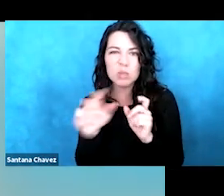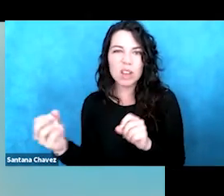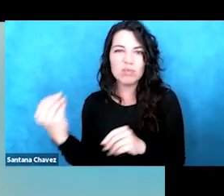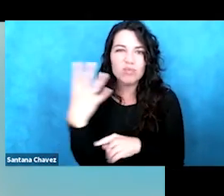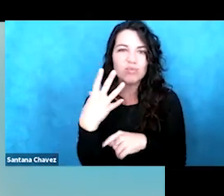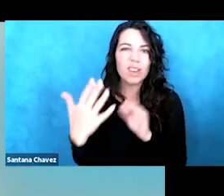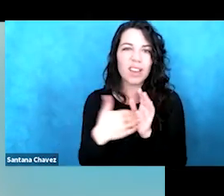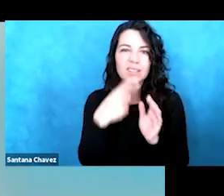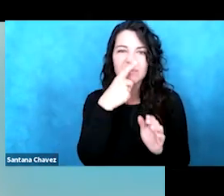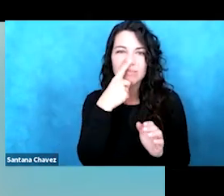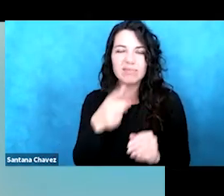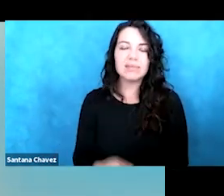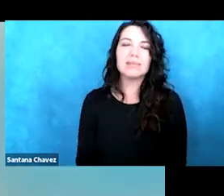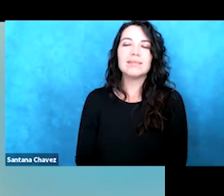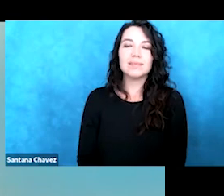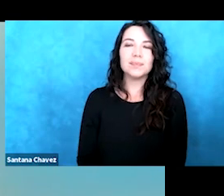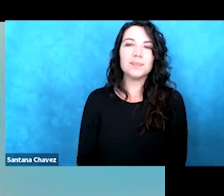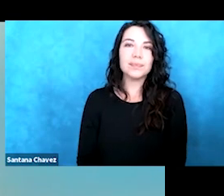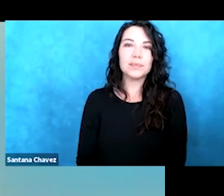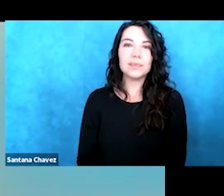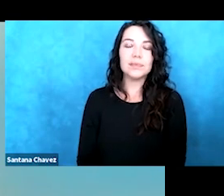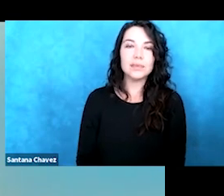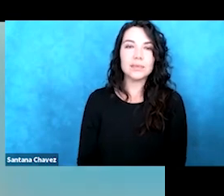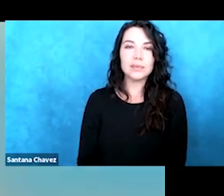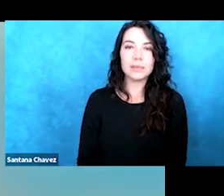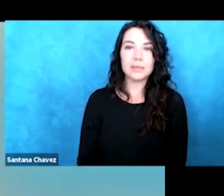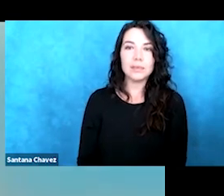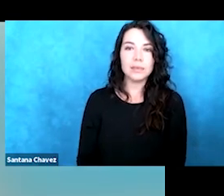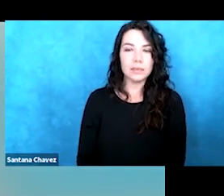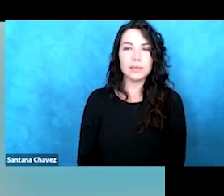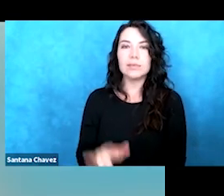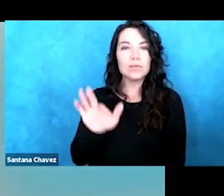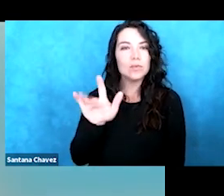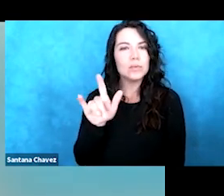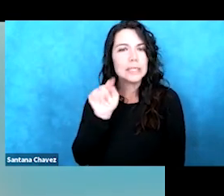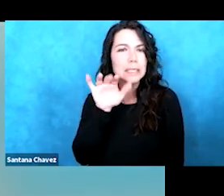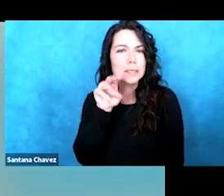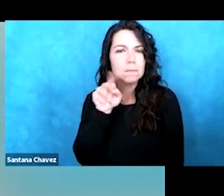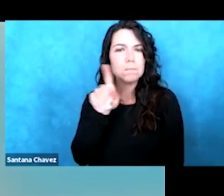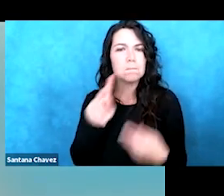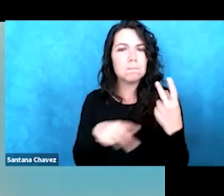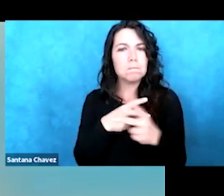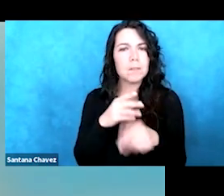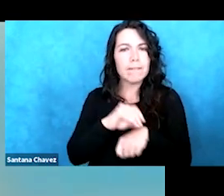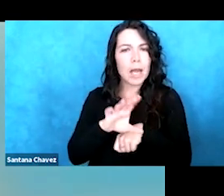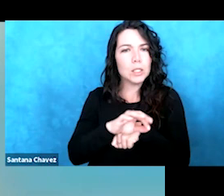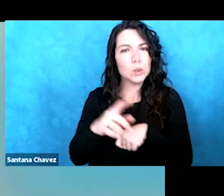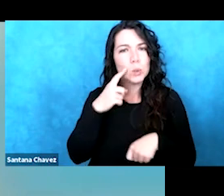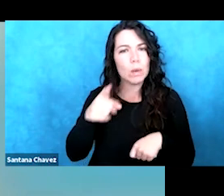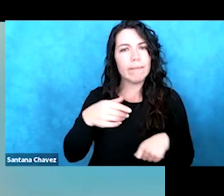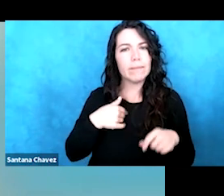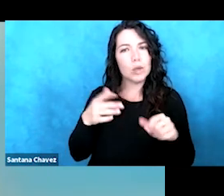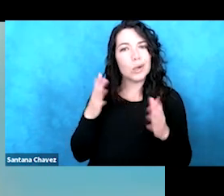second. Tim, what advice do you have for an implementer, maybe a community-based organization